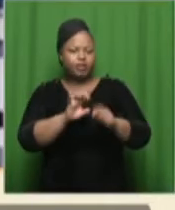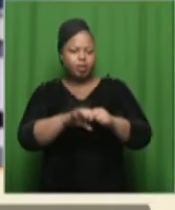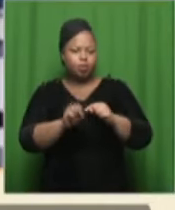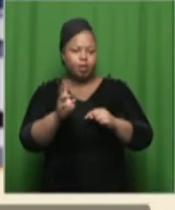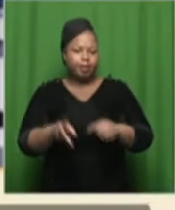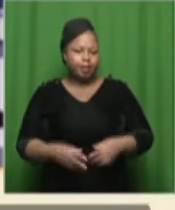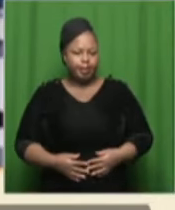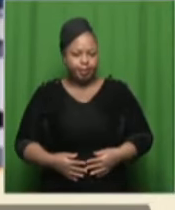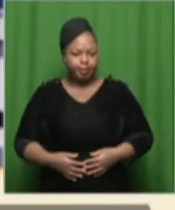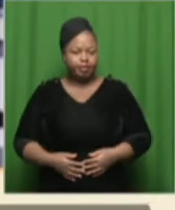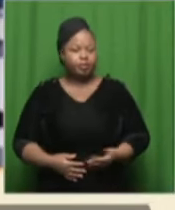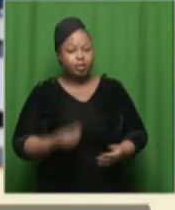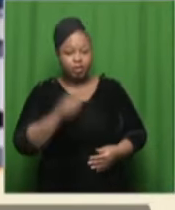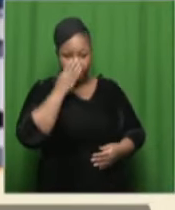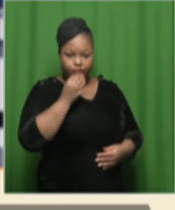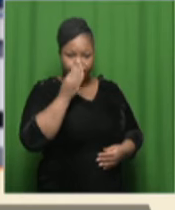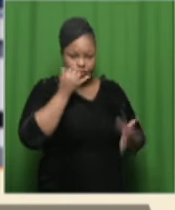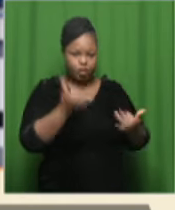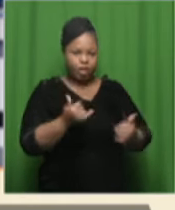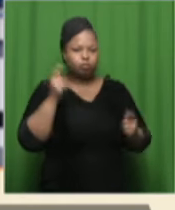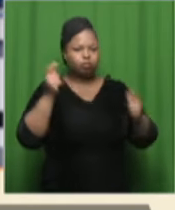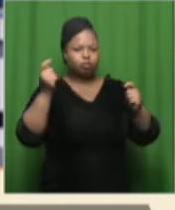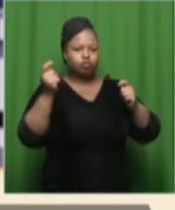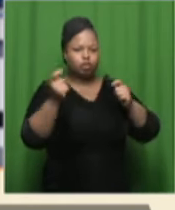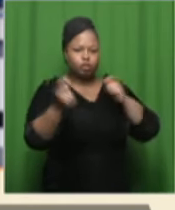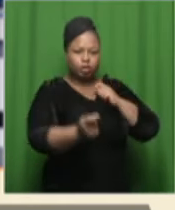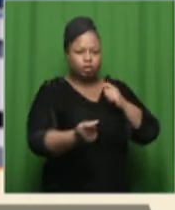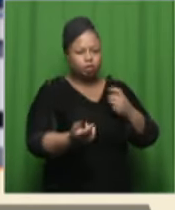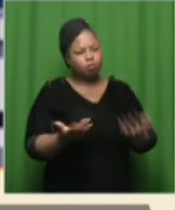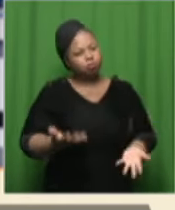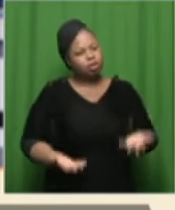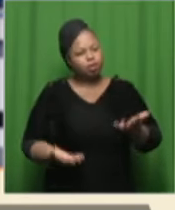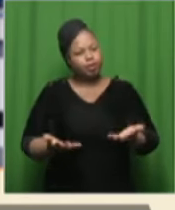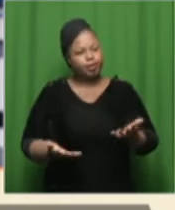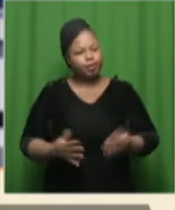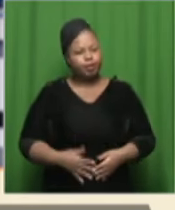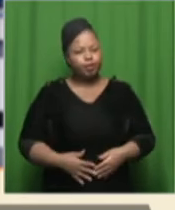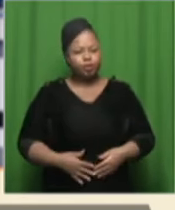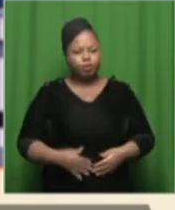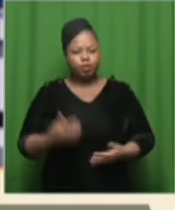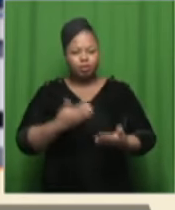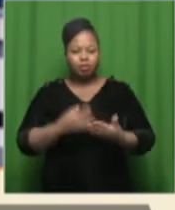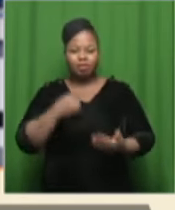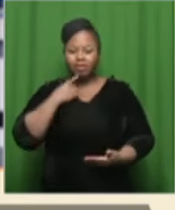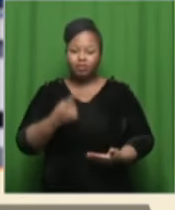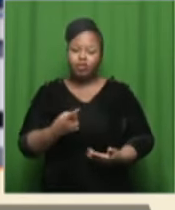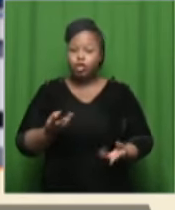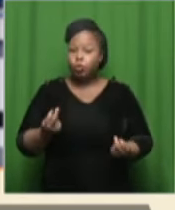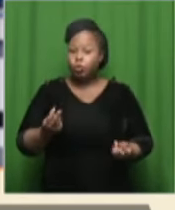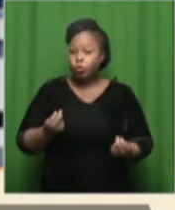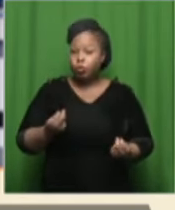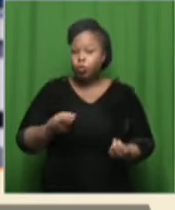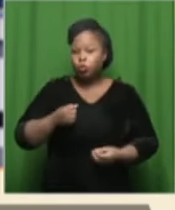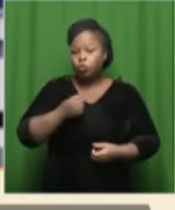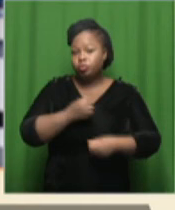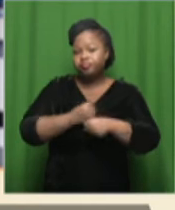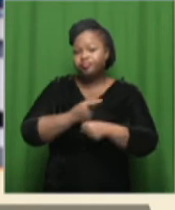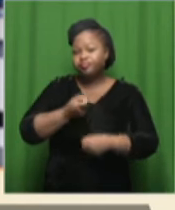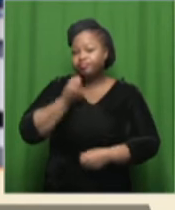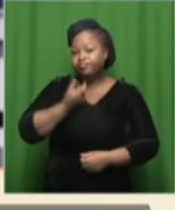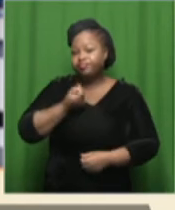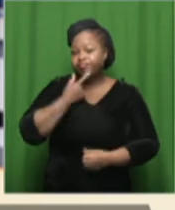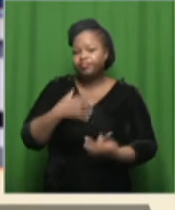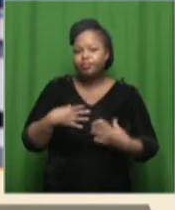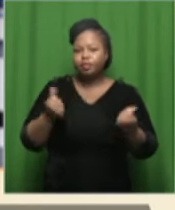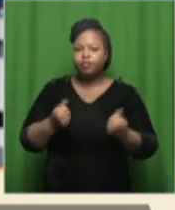Because the flu is ever evolving, I wonder if we could look at some of the, if there are new treatments available, just given what transpired